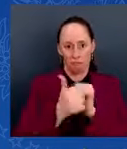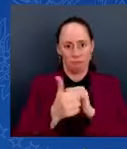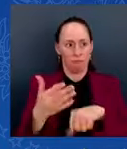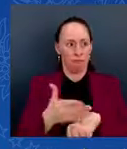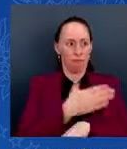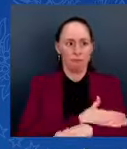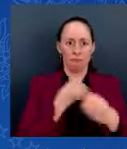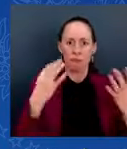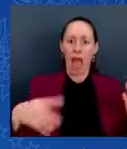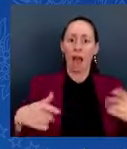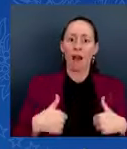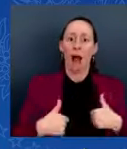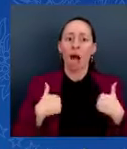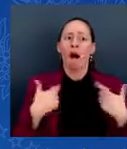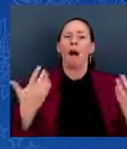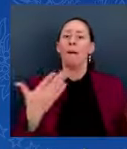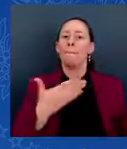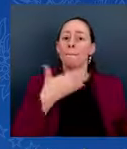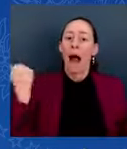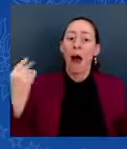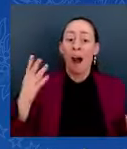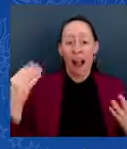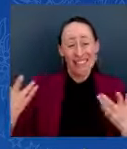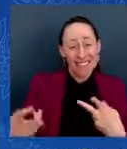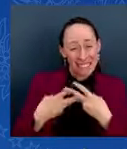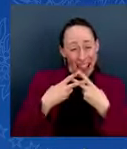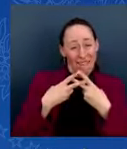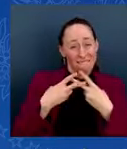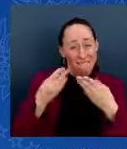taxpayers billions of dollars.